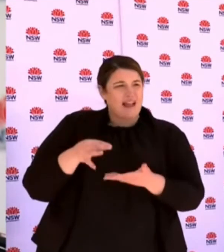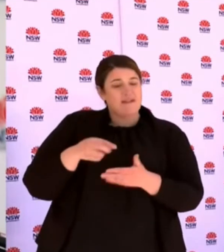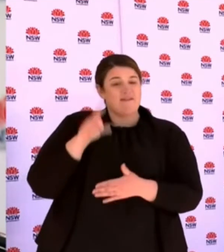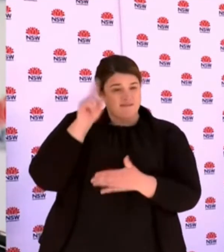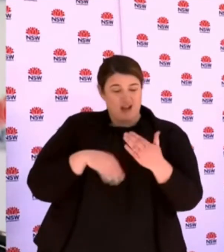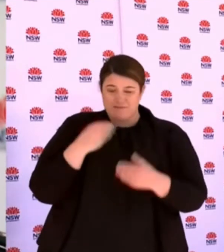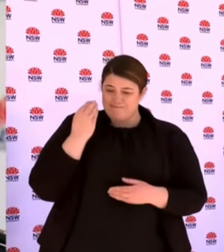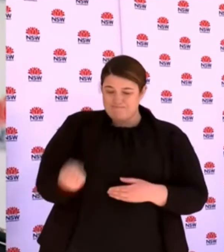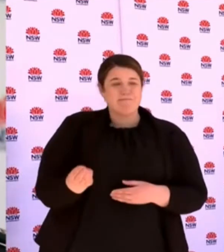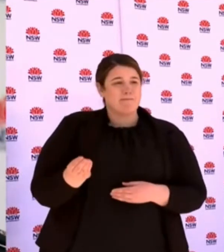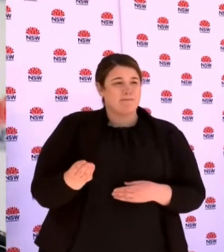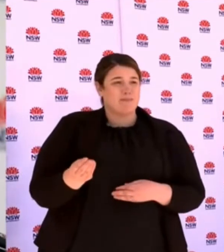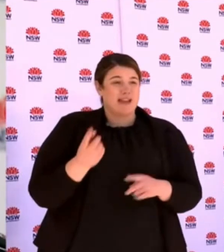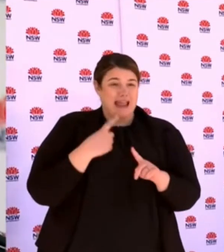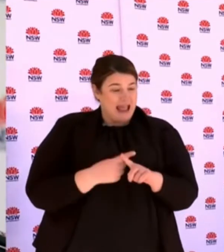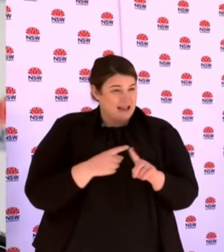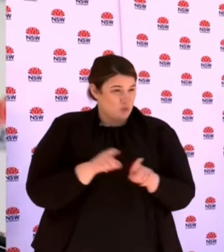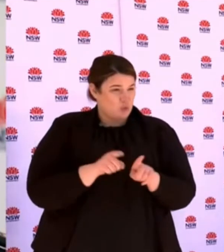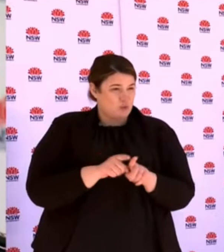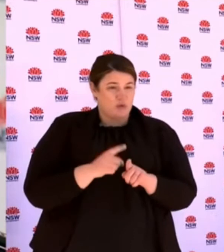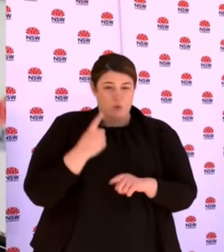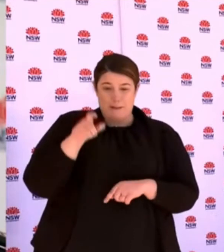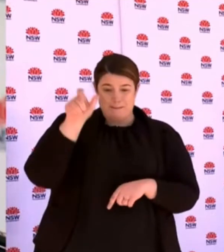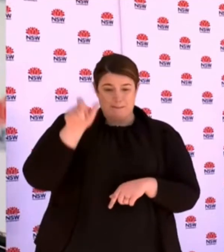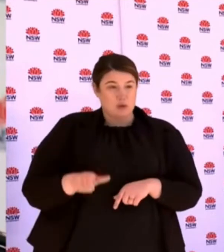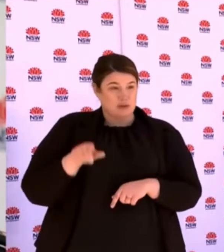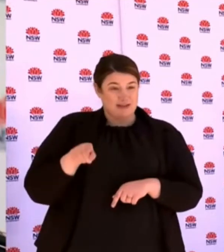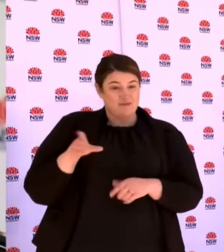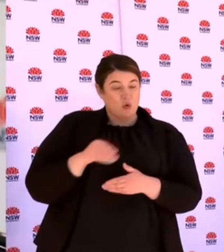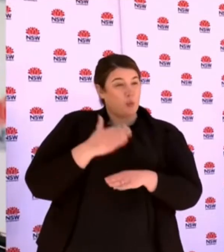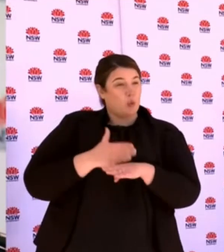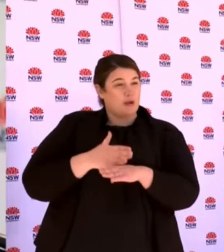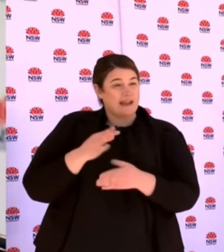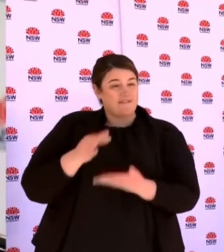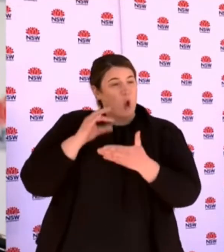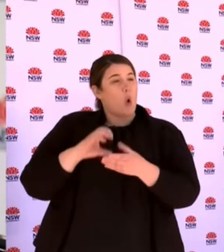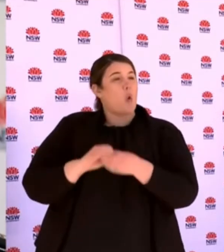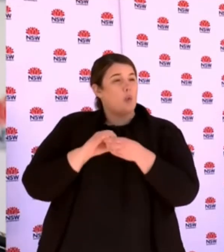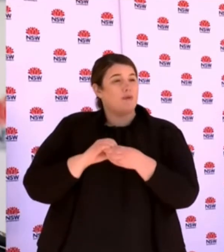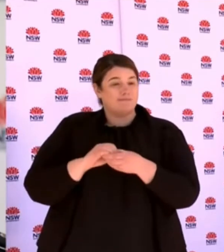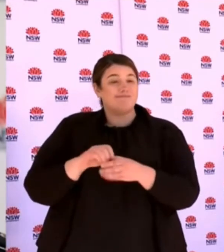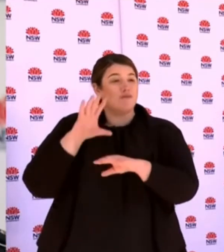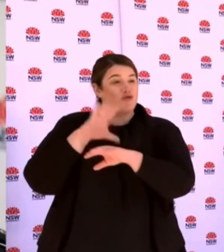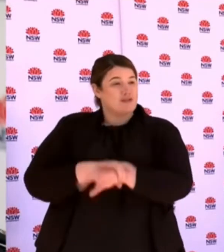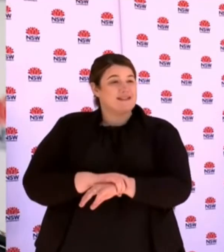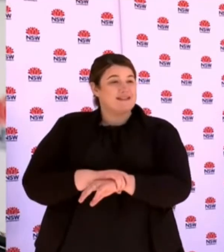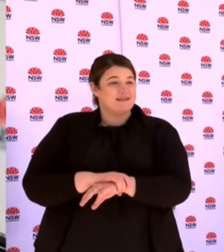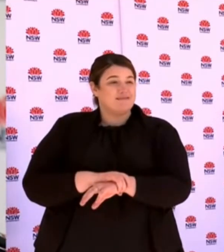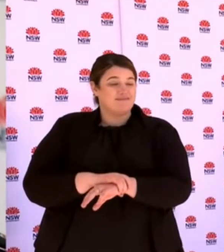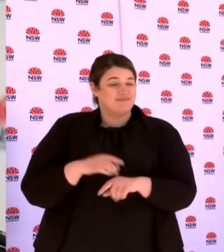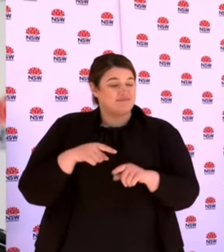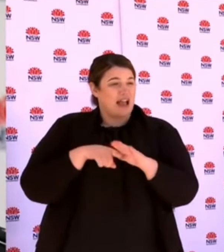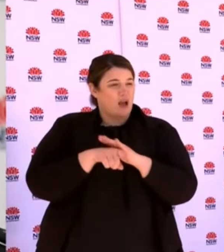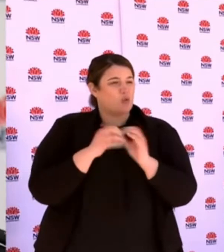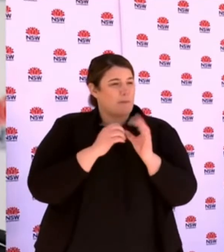were infringement notices issued, and in fact more recently one of those people from the cafe, one of the owners there, was arrested and placed